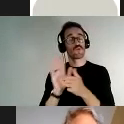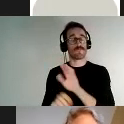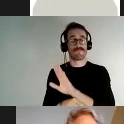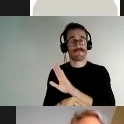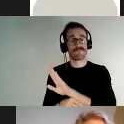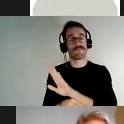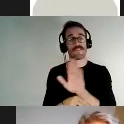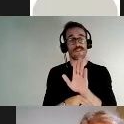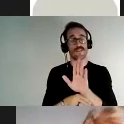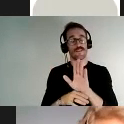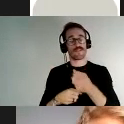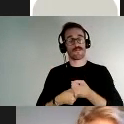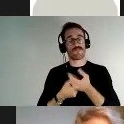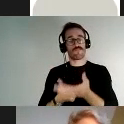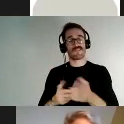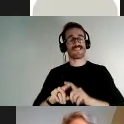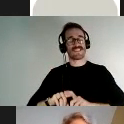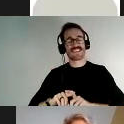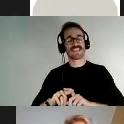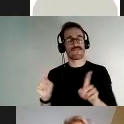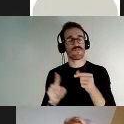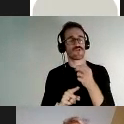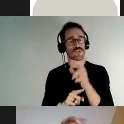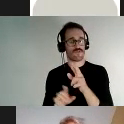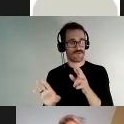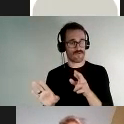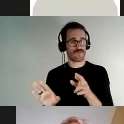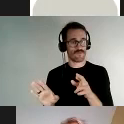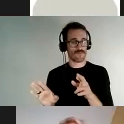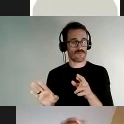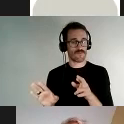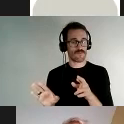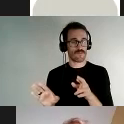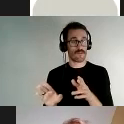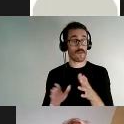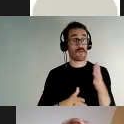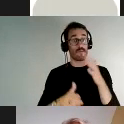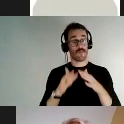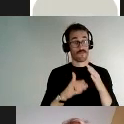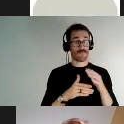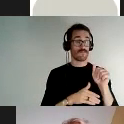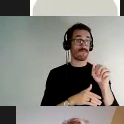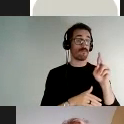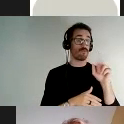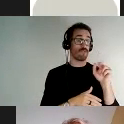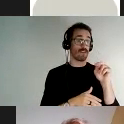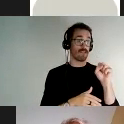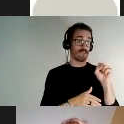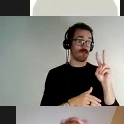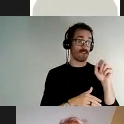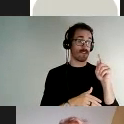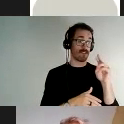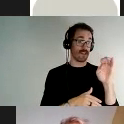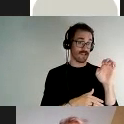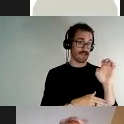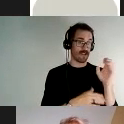different gender than the one assigned to them at birth. And then there are people who used to be called transvestite, but they're the more